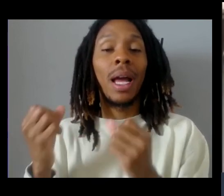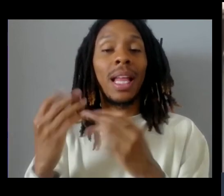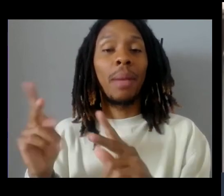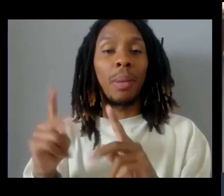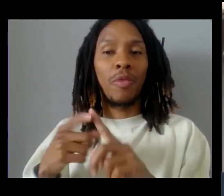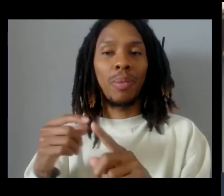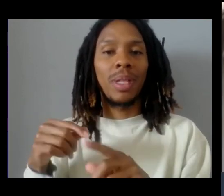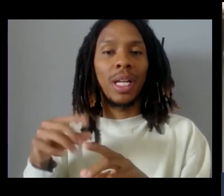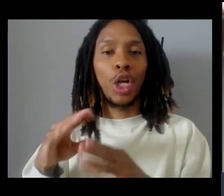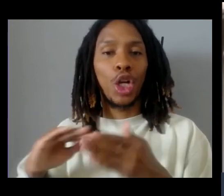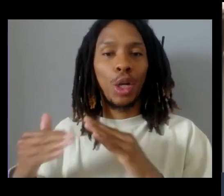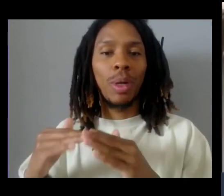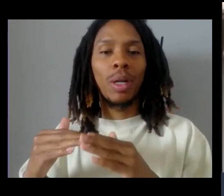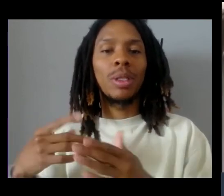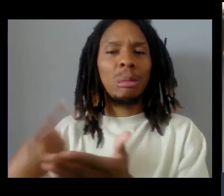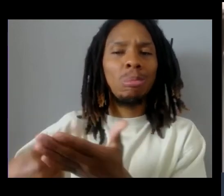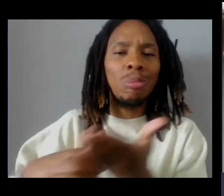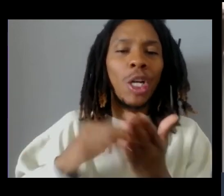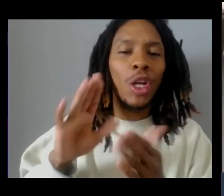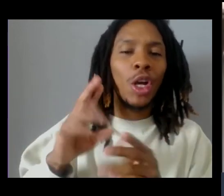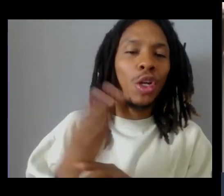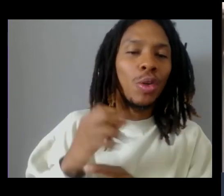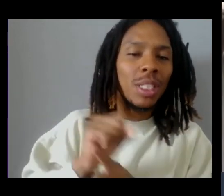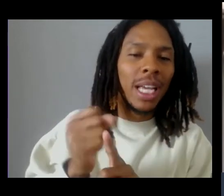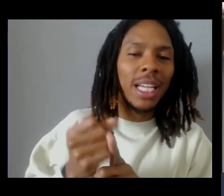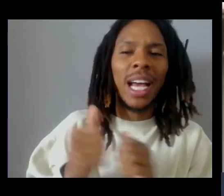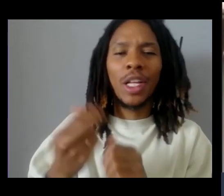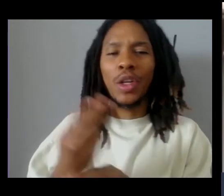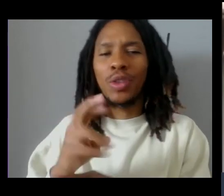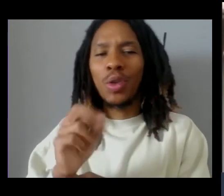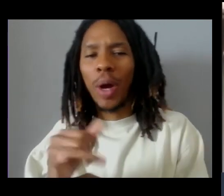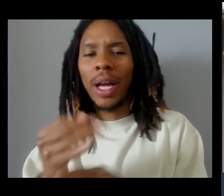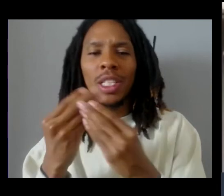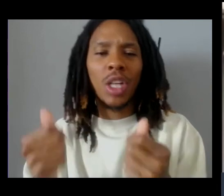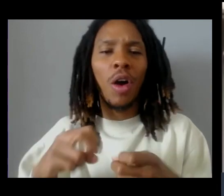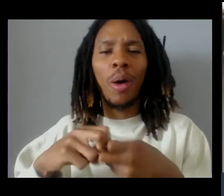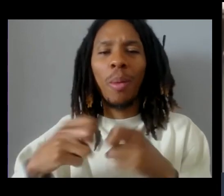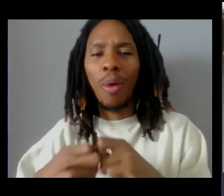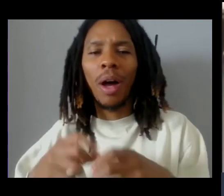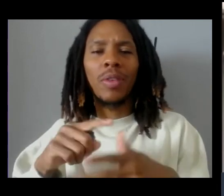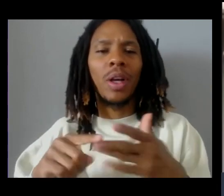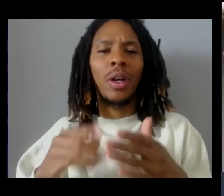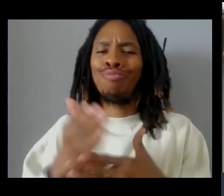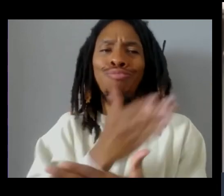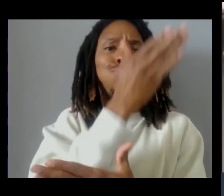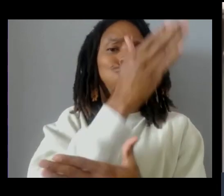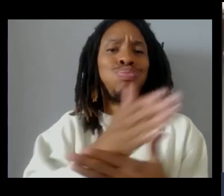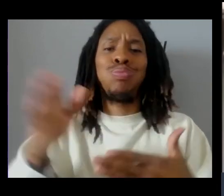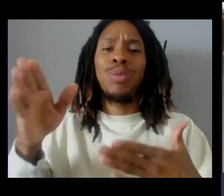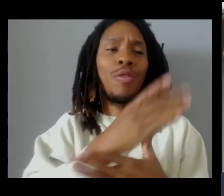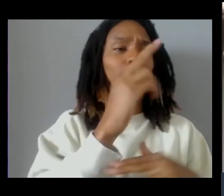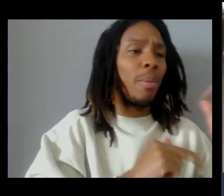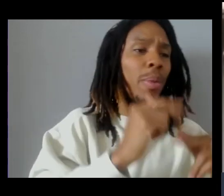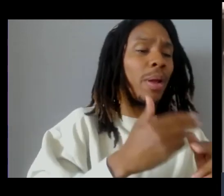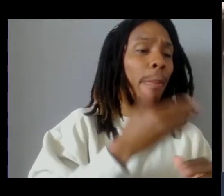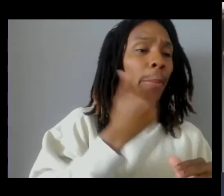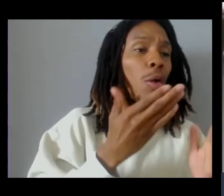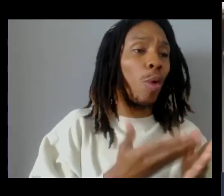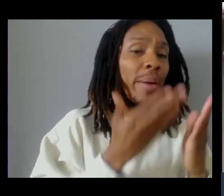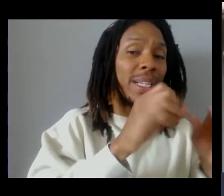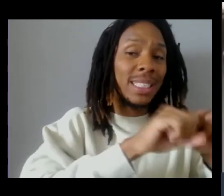will be talking about their use cases, how they're using Ray to solve problems ranging from building better recommendation